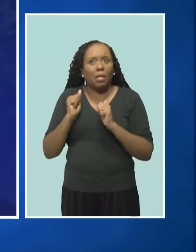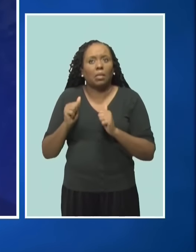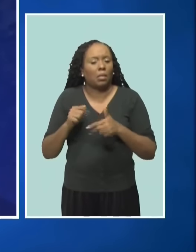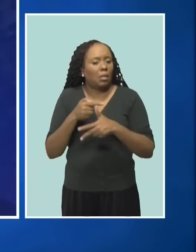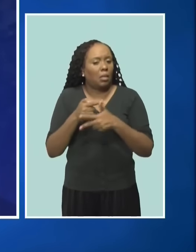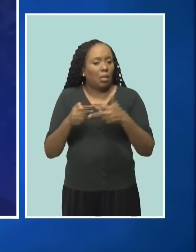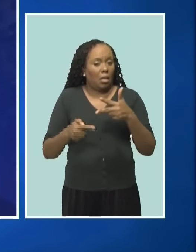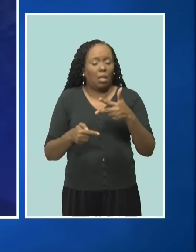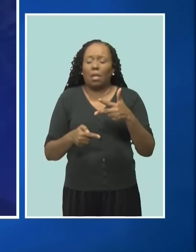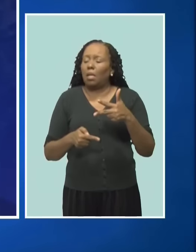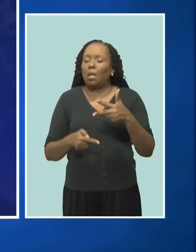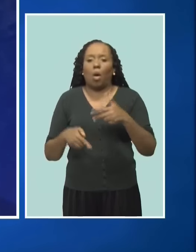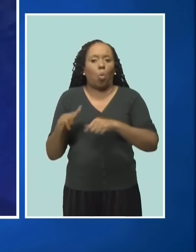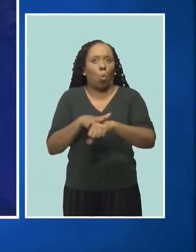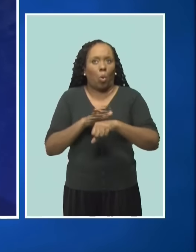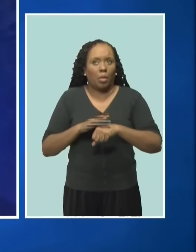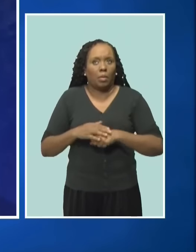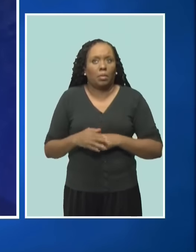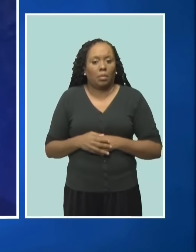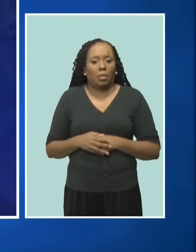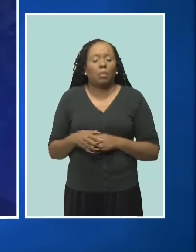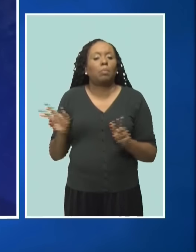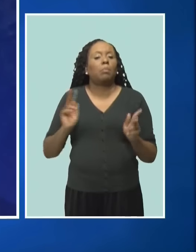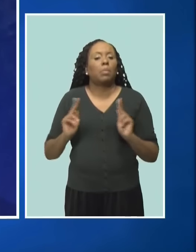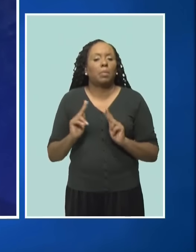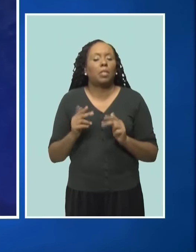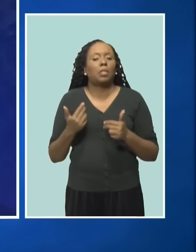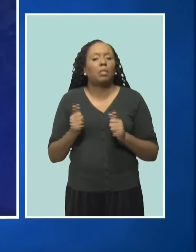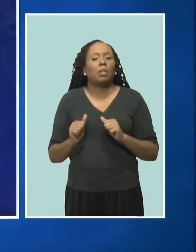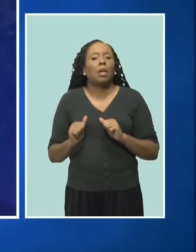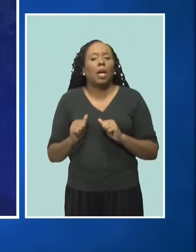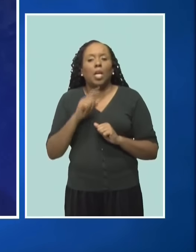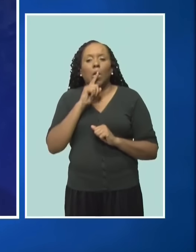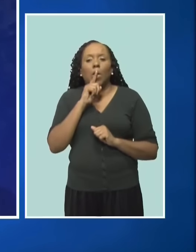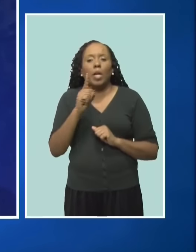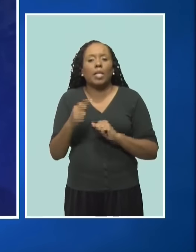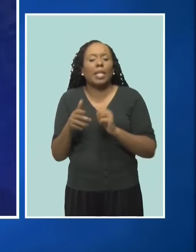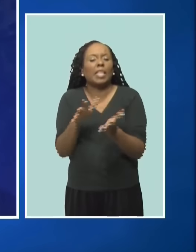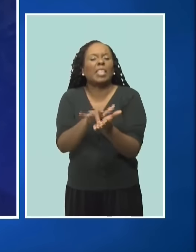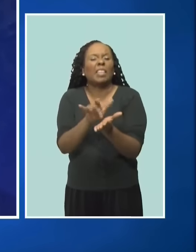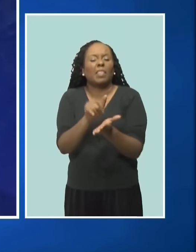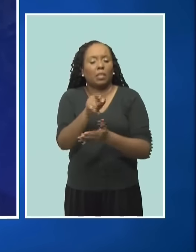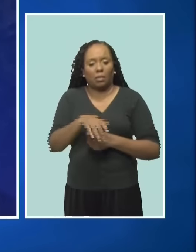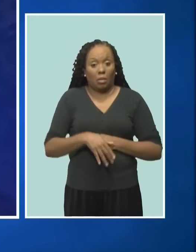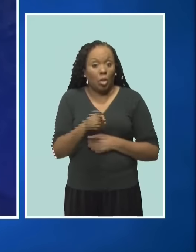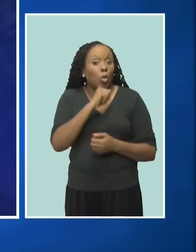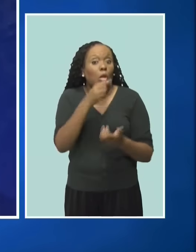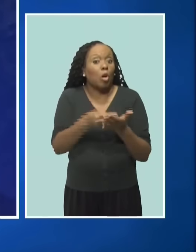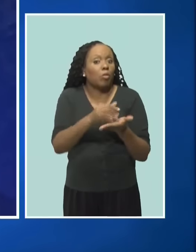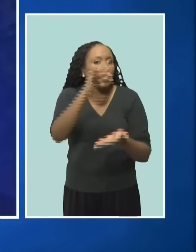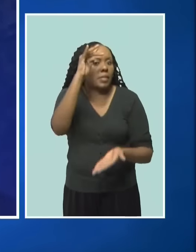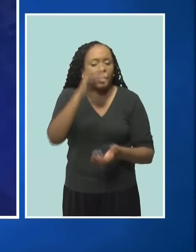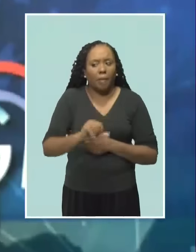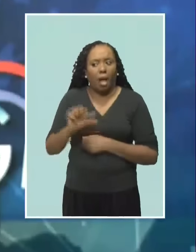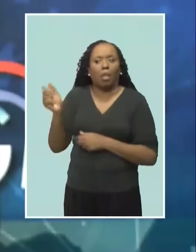that purporting to give you get rich schemes is actually using to get rich, using you to get rich. You ain't getting rich, I can guarantee you that.